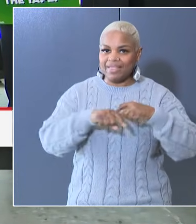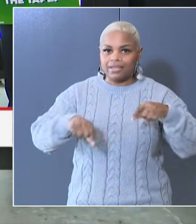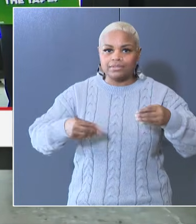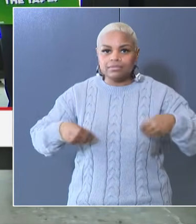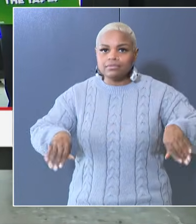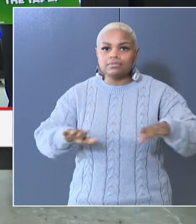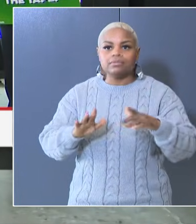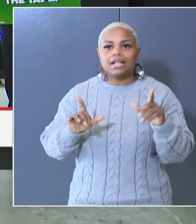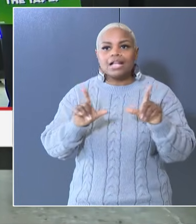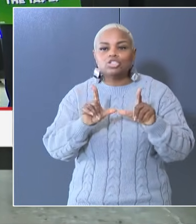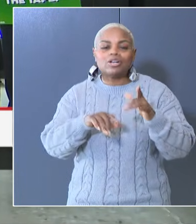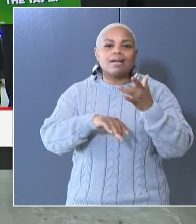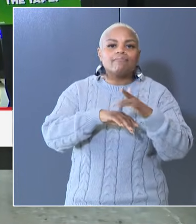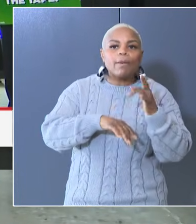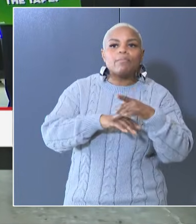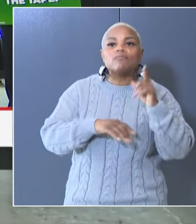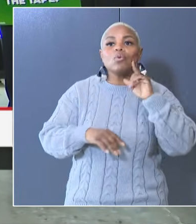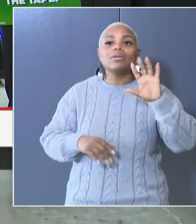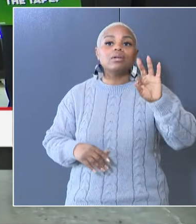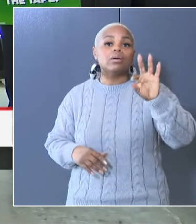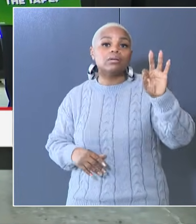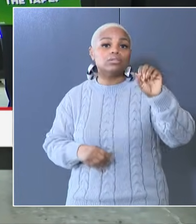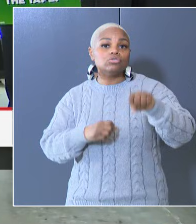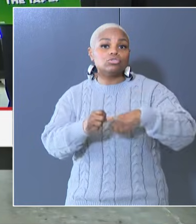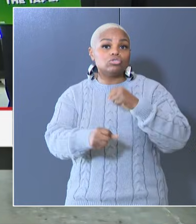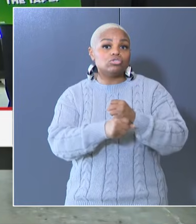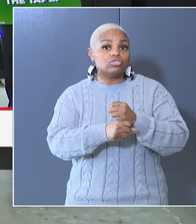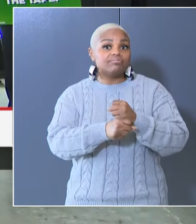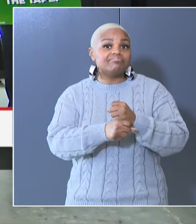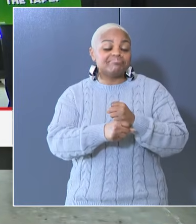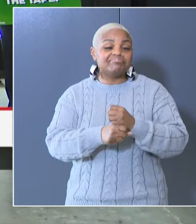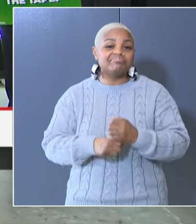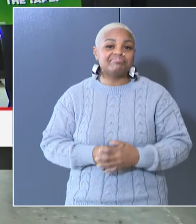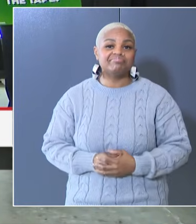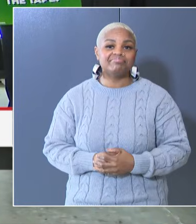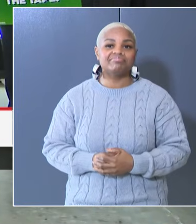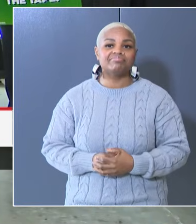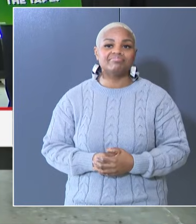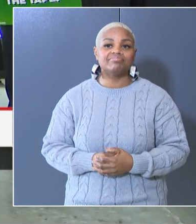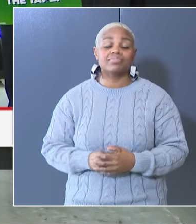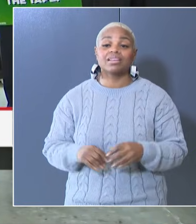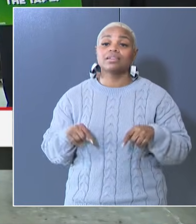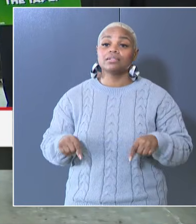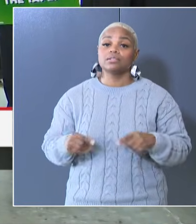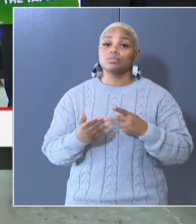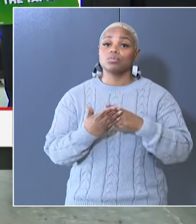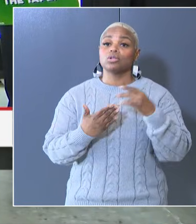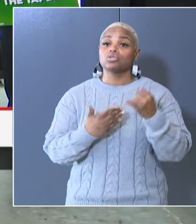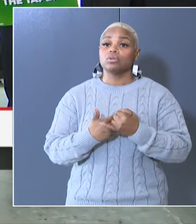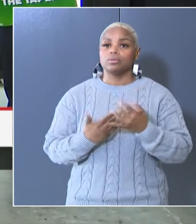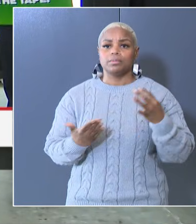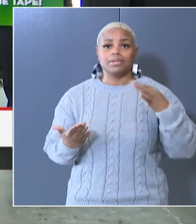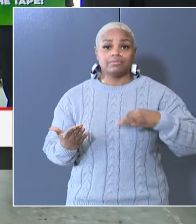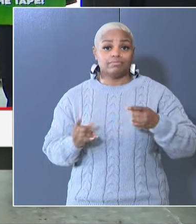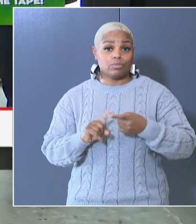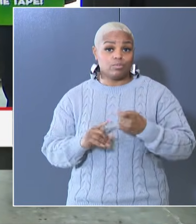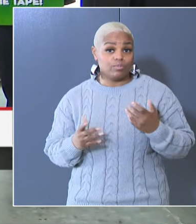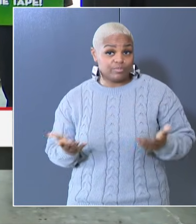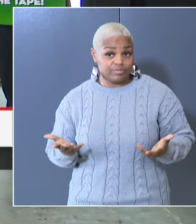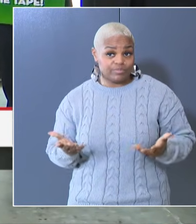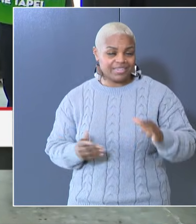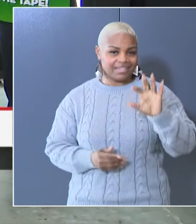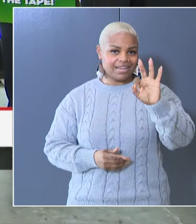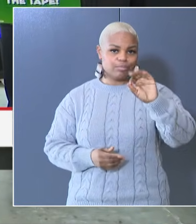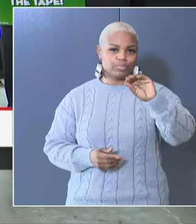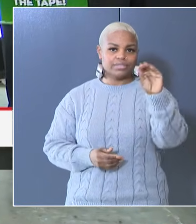district's contribution to this project. As part of our contribution. This project also benefited from 9% low-income